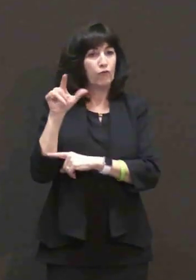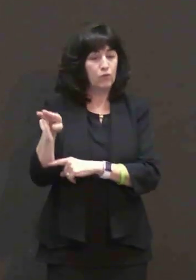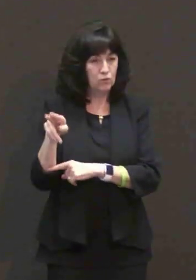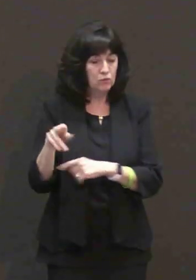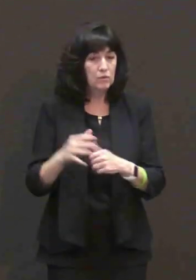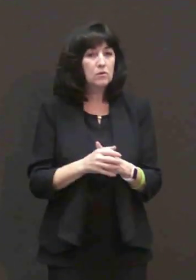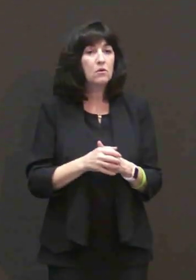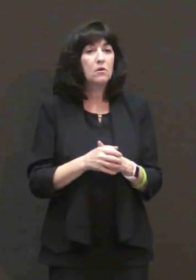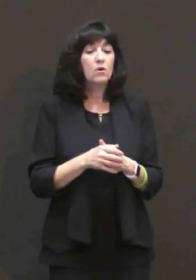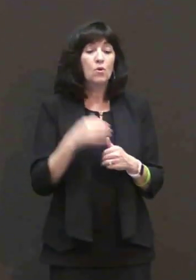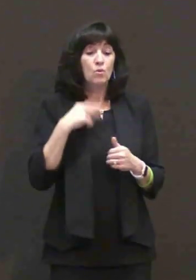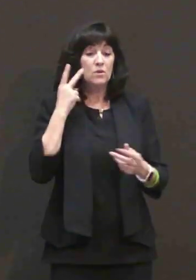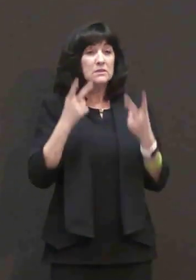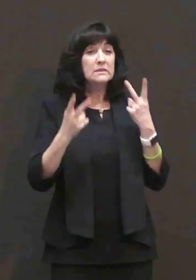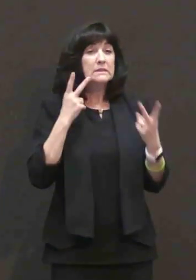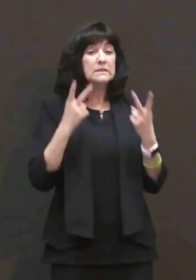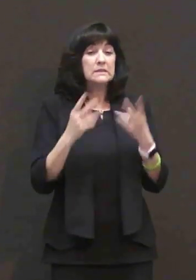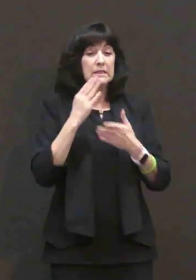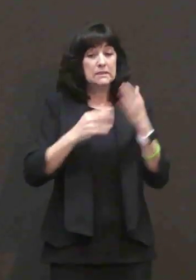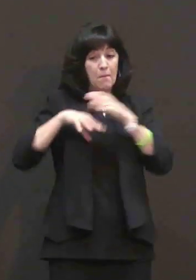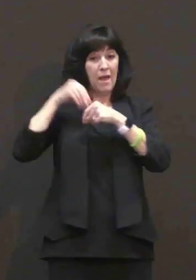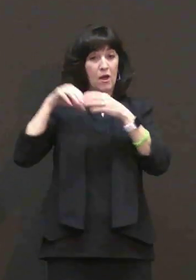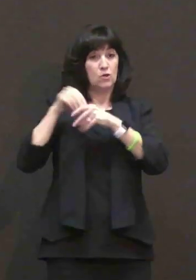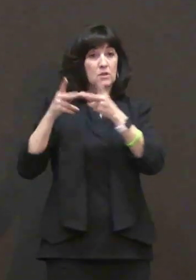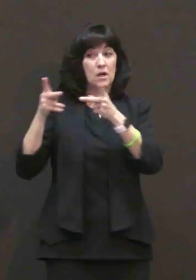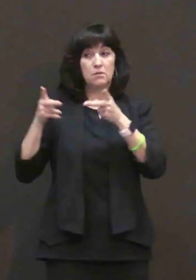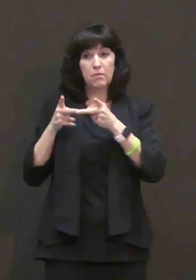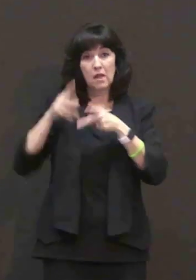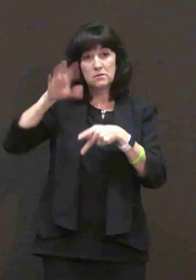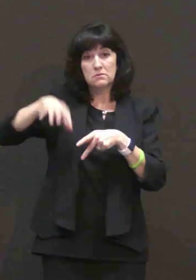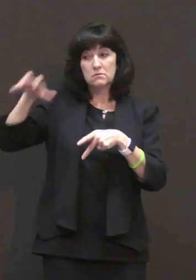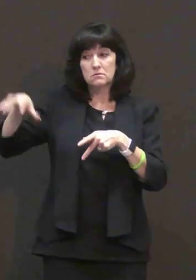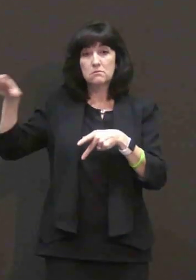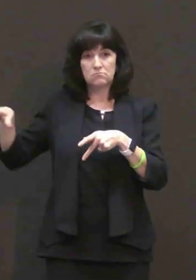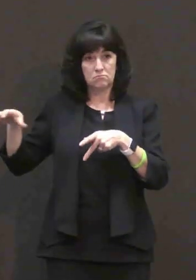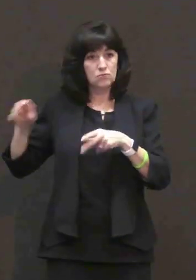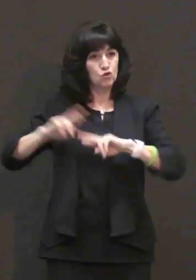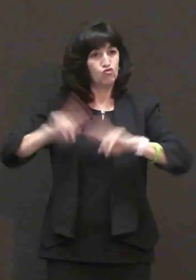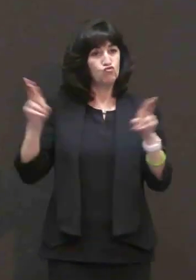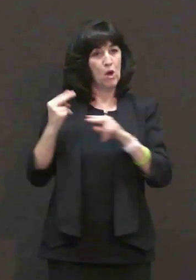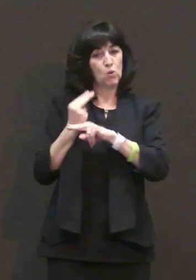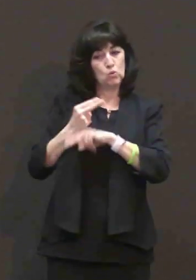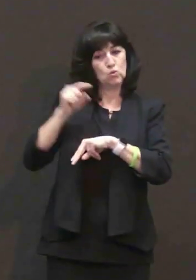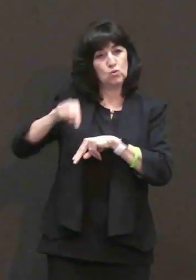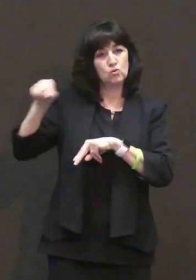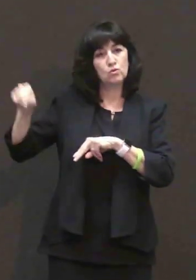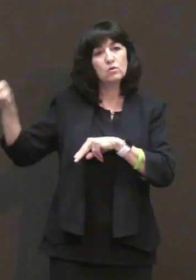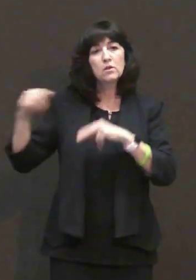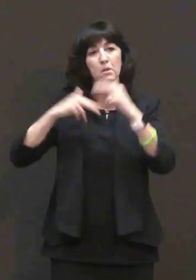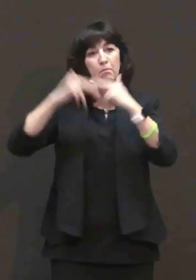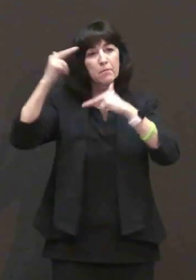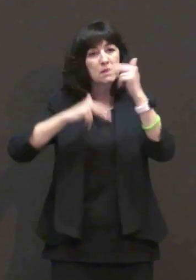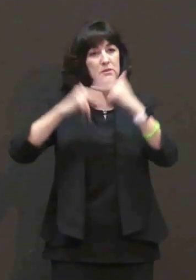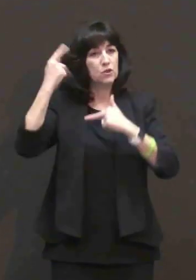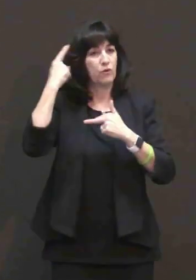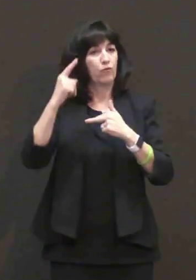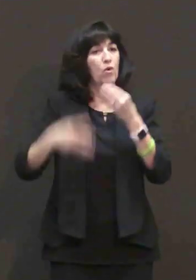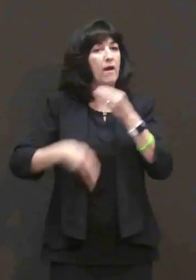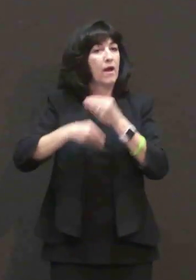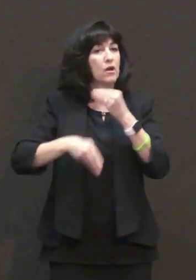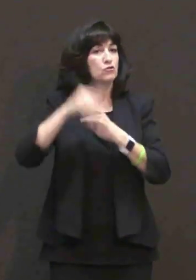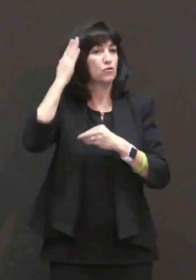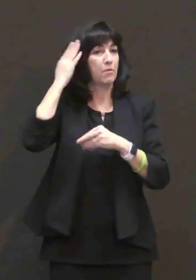are the outside facilities we are lining up or building, they are also the actions that the hospitals take,